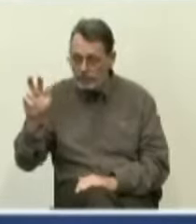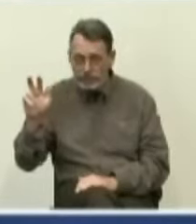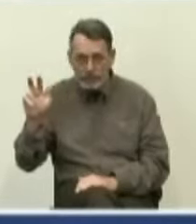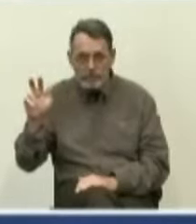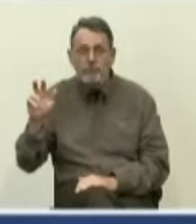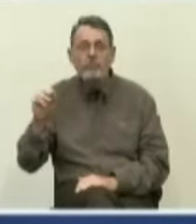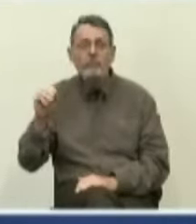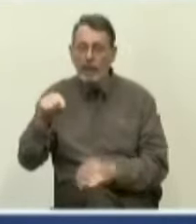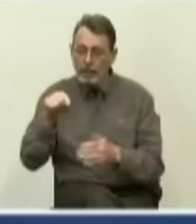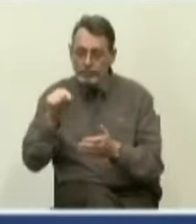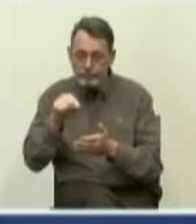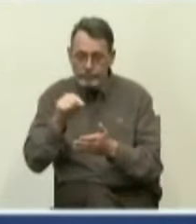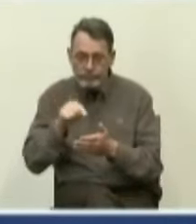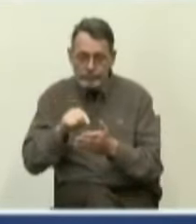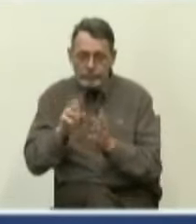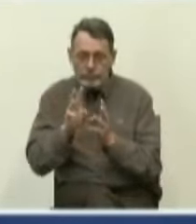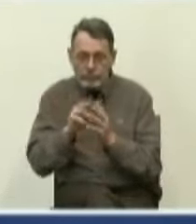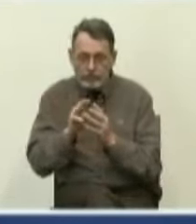1-669-900-6833. Enter meeting code